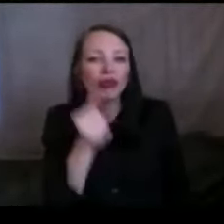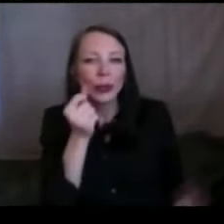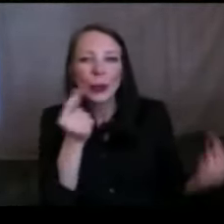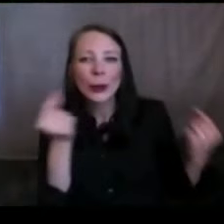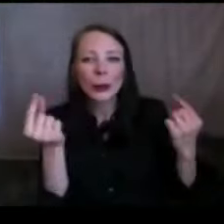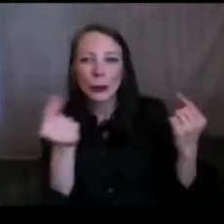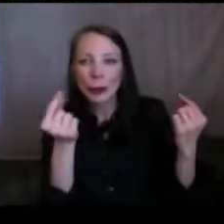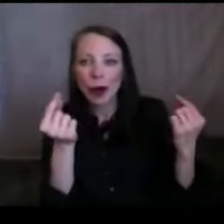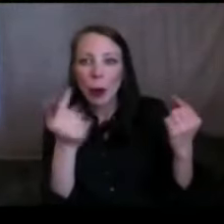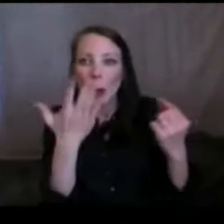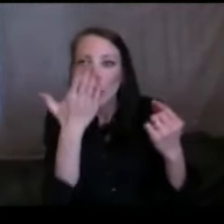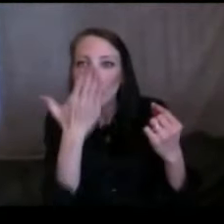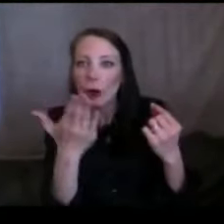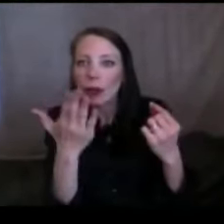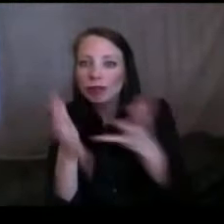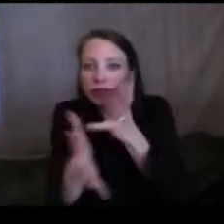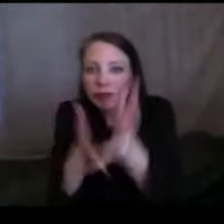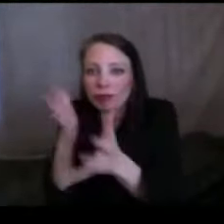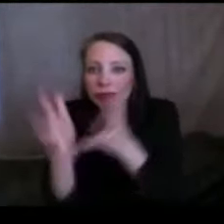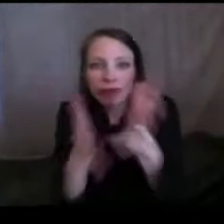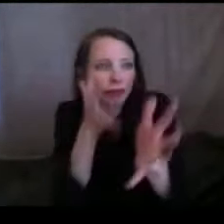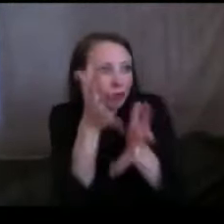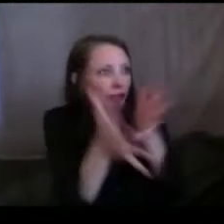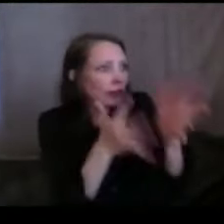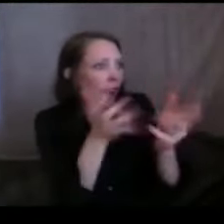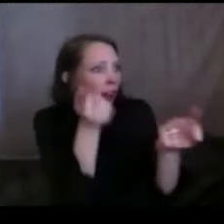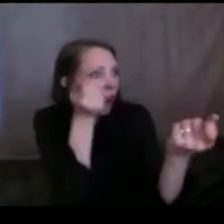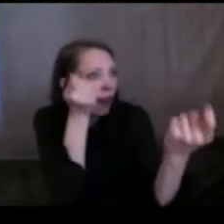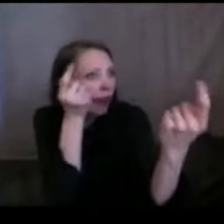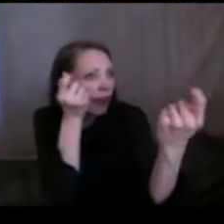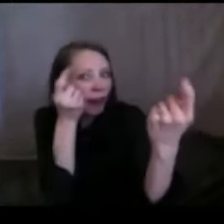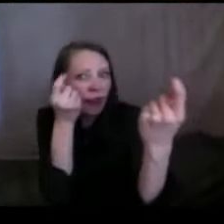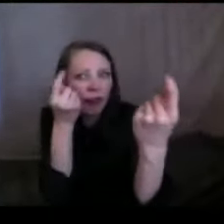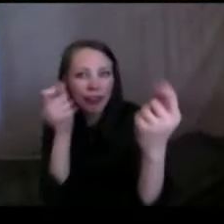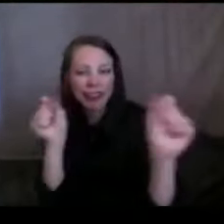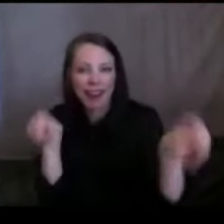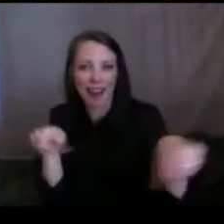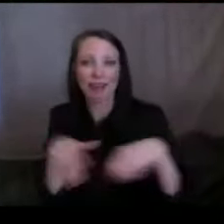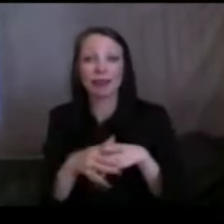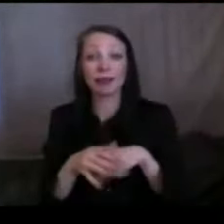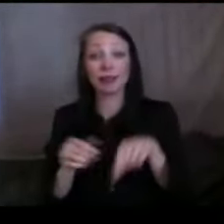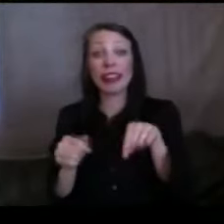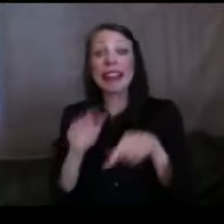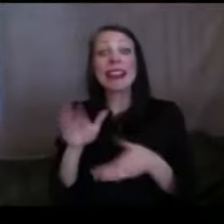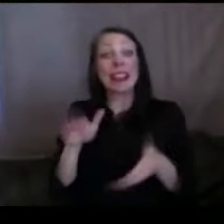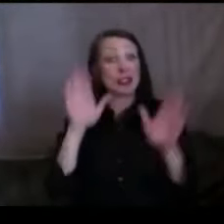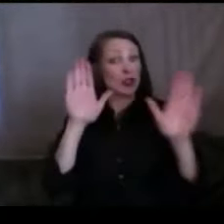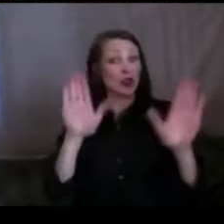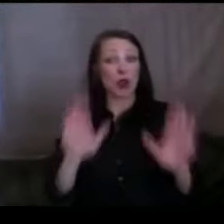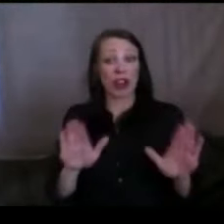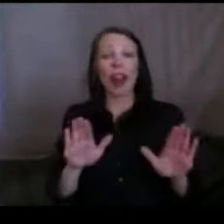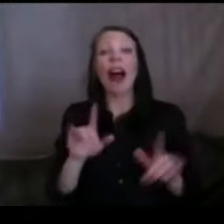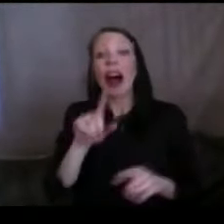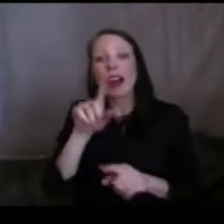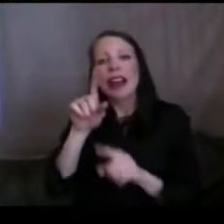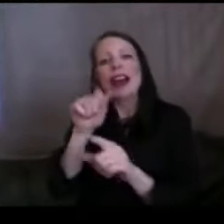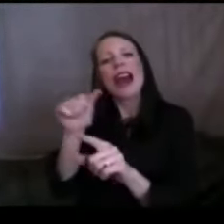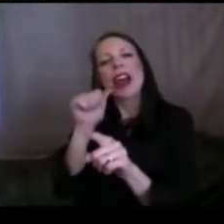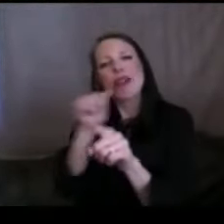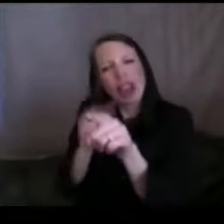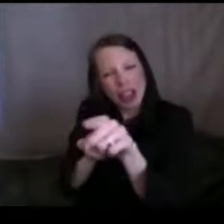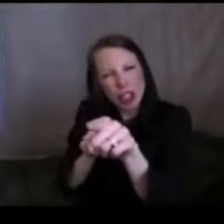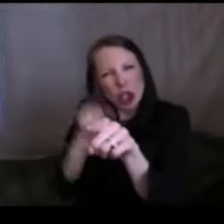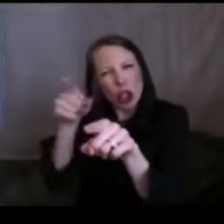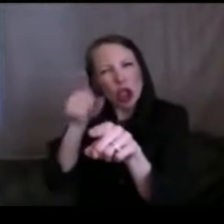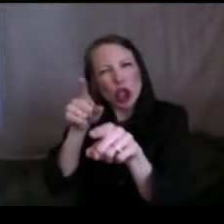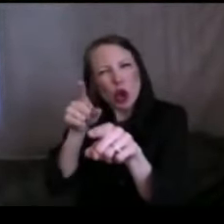we're very good to understand each other. That's great. So I have another question for Arafat. Did you lose your